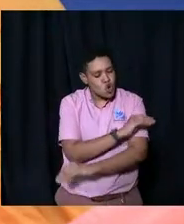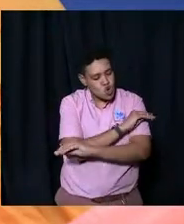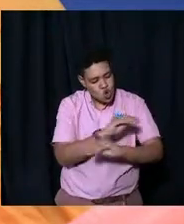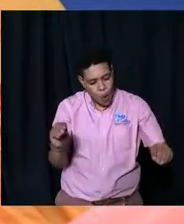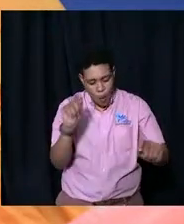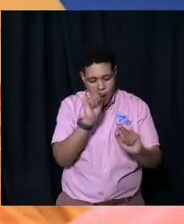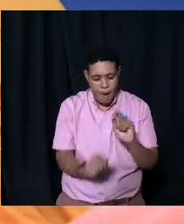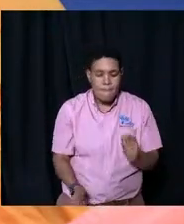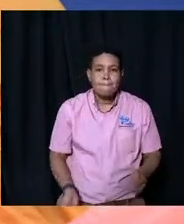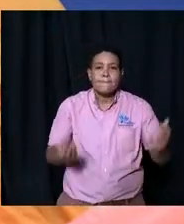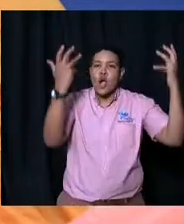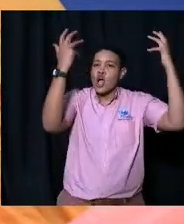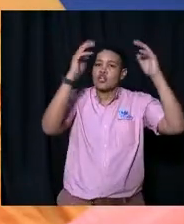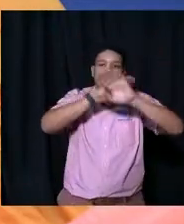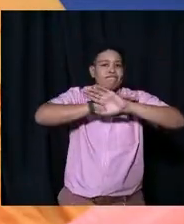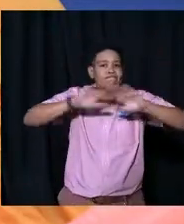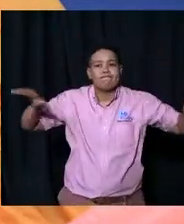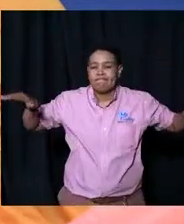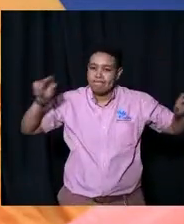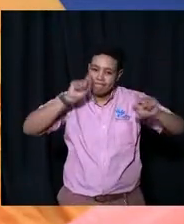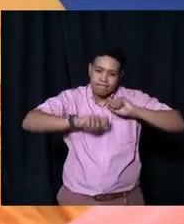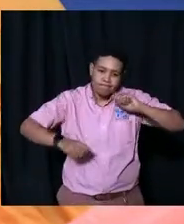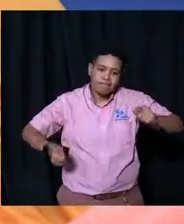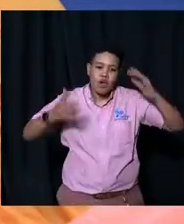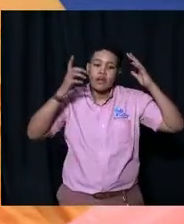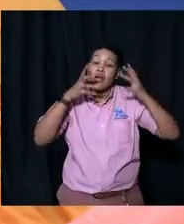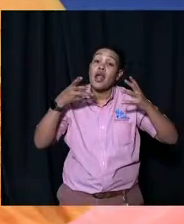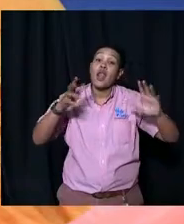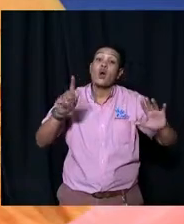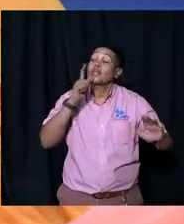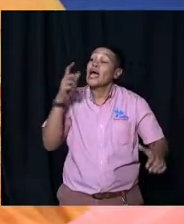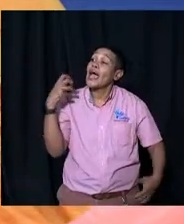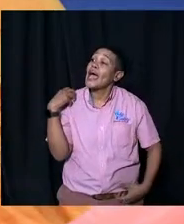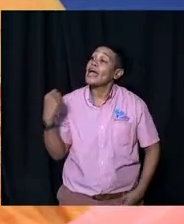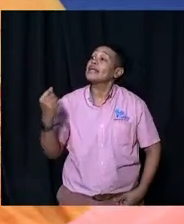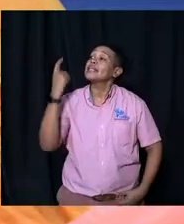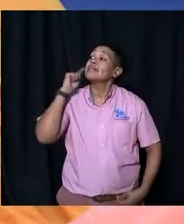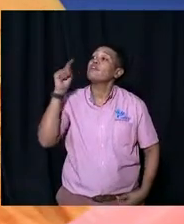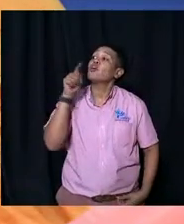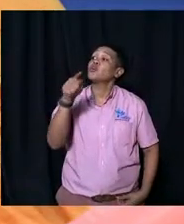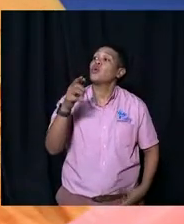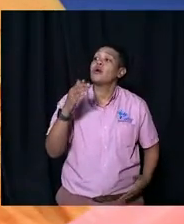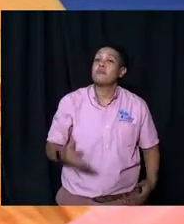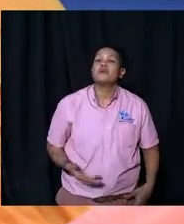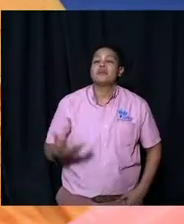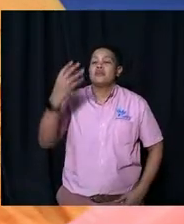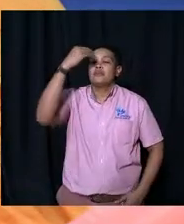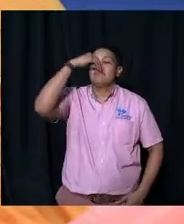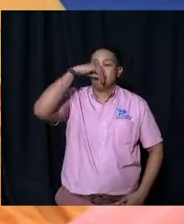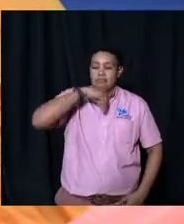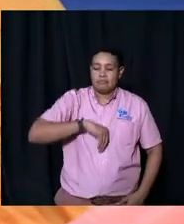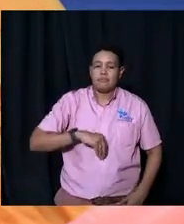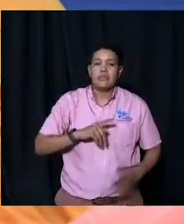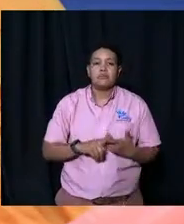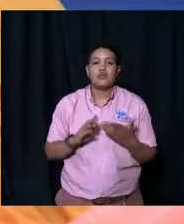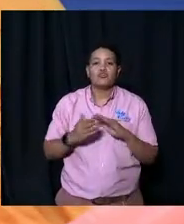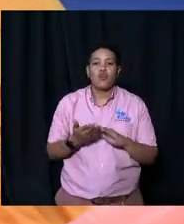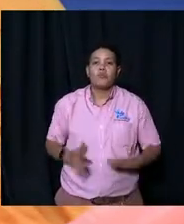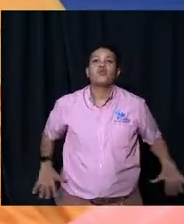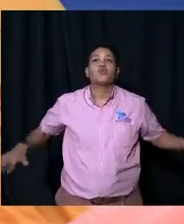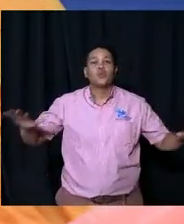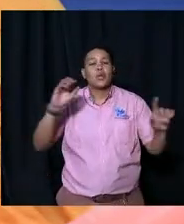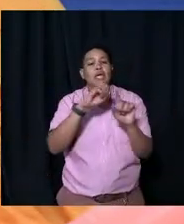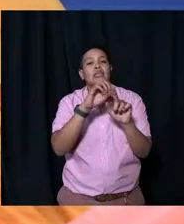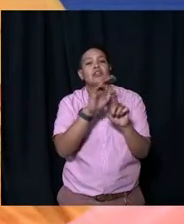no burning of the waste is allowed. It is not healthy for you, the individual, and for the community that is